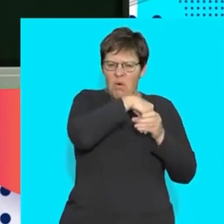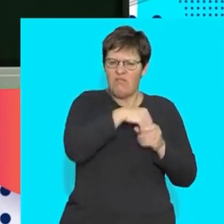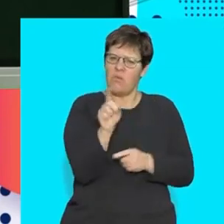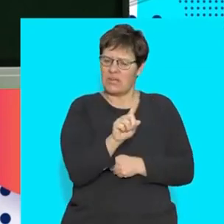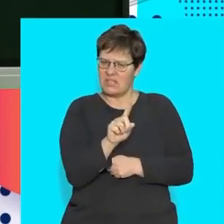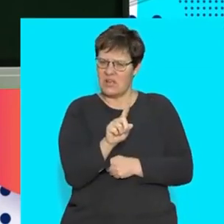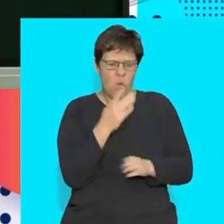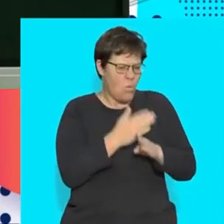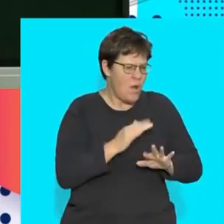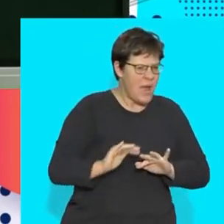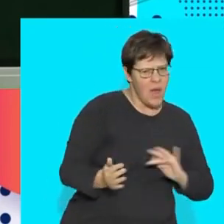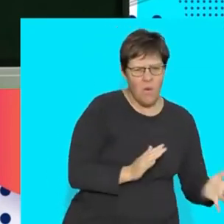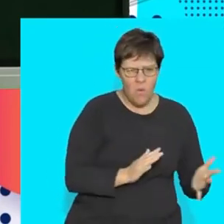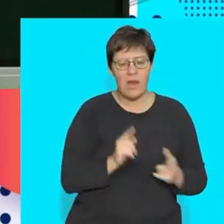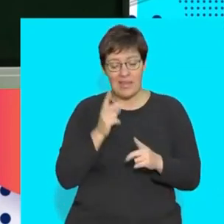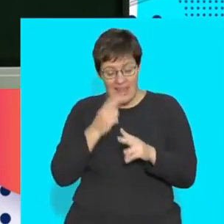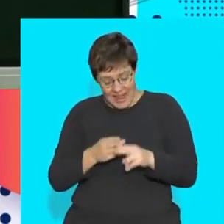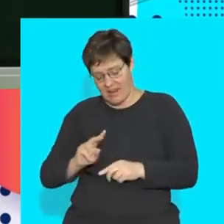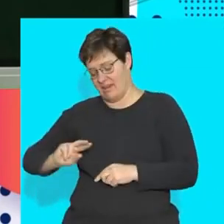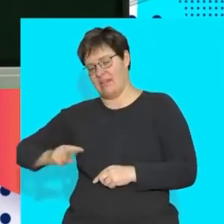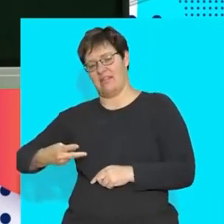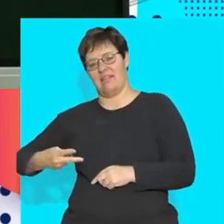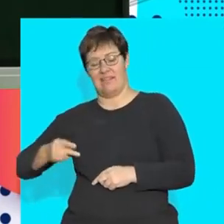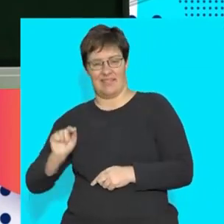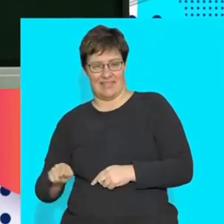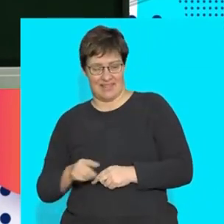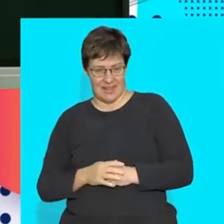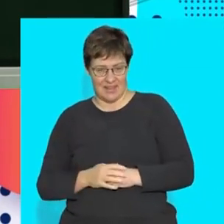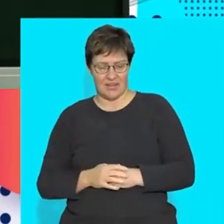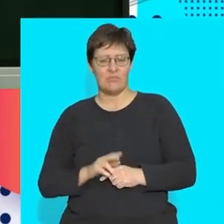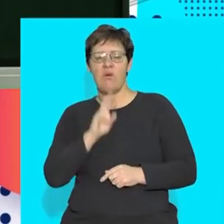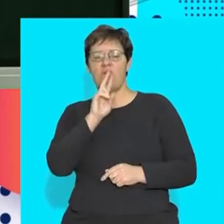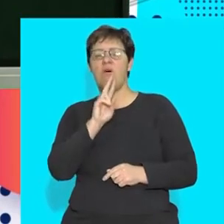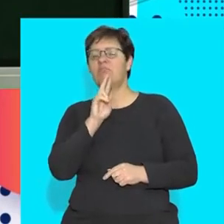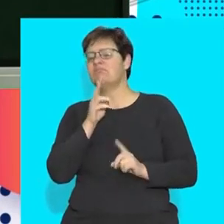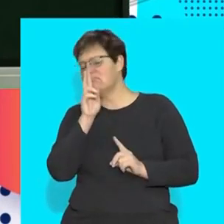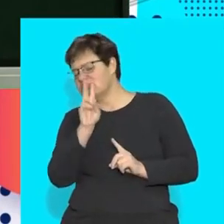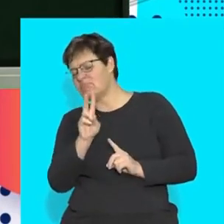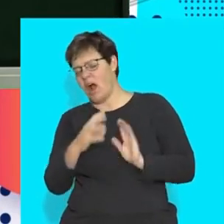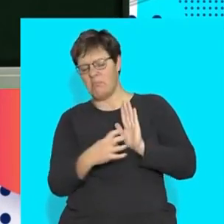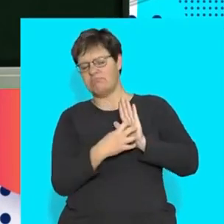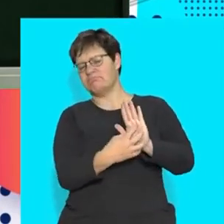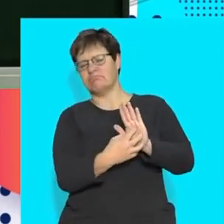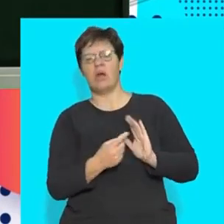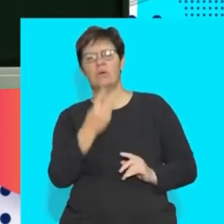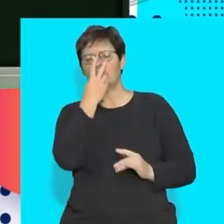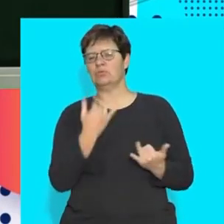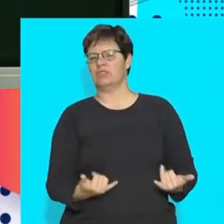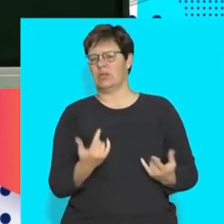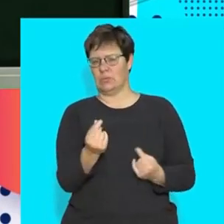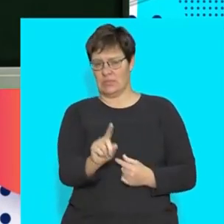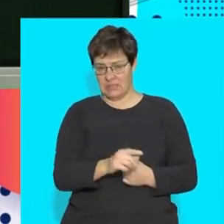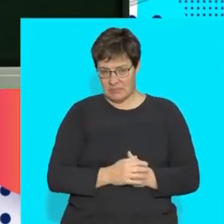function then have an inverse. But before that, let's just look at our roadmap of what exactly we're going to try and look at in